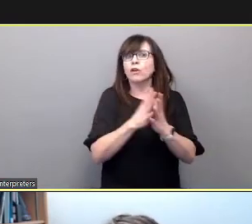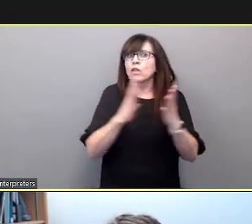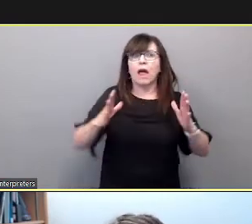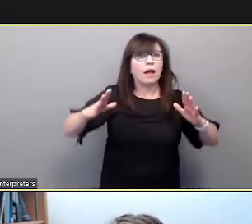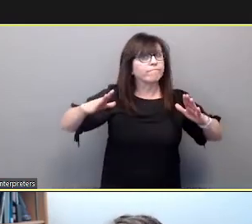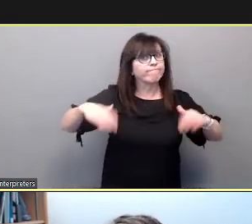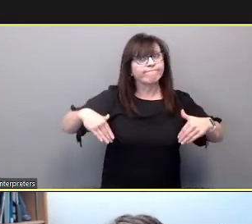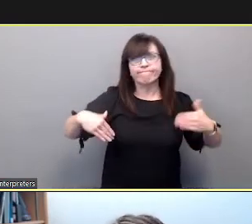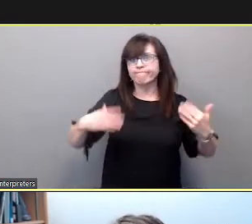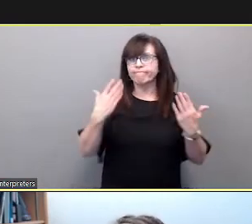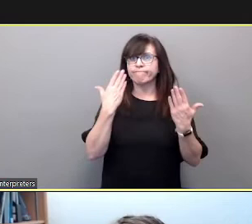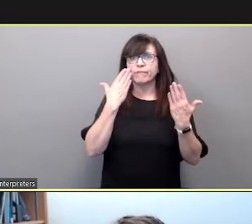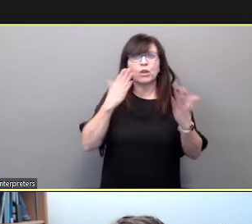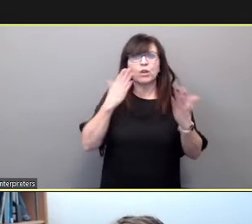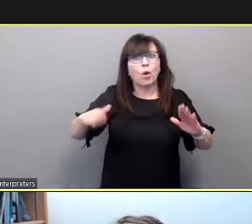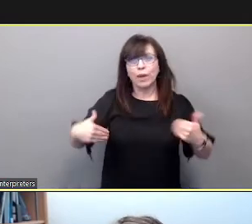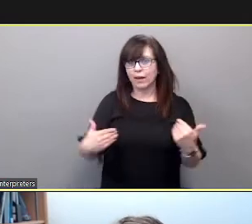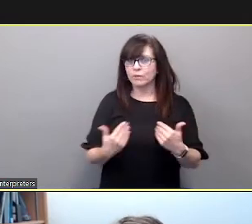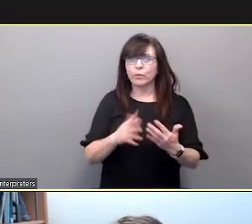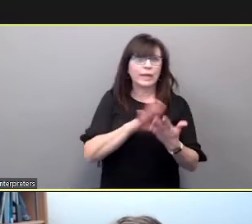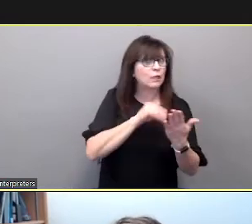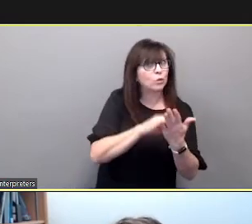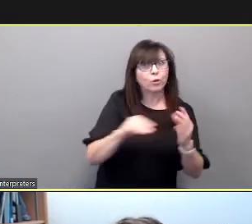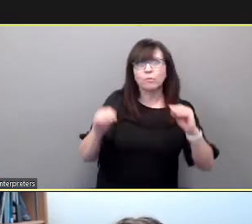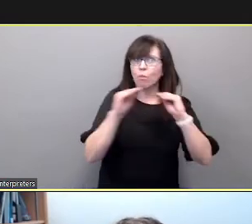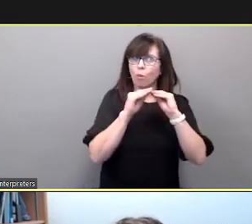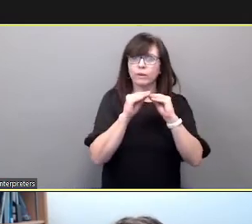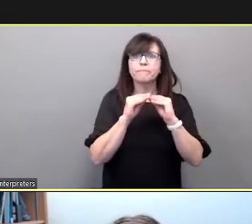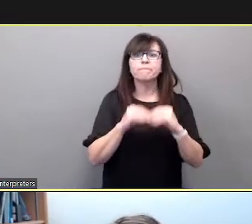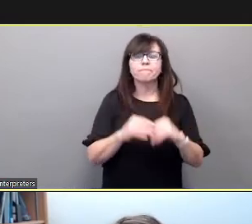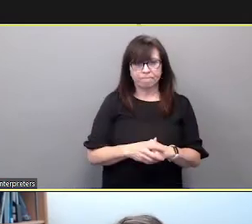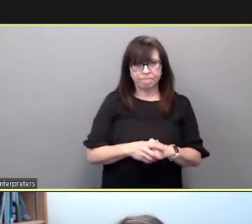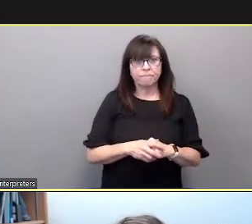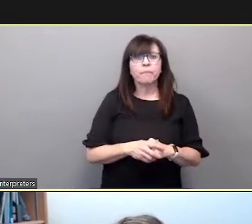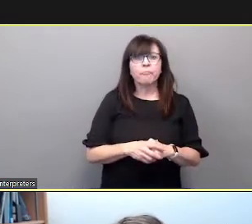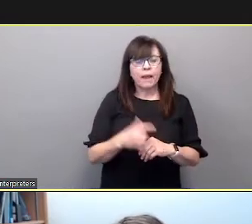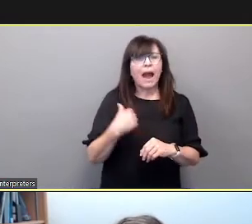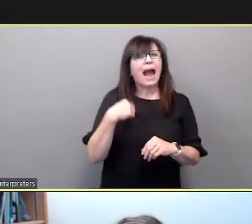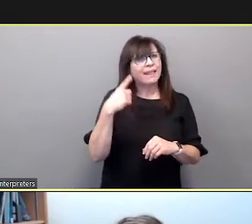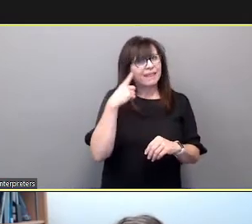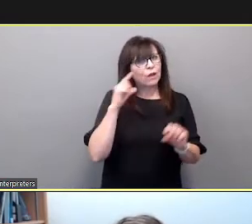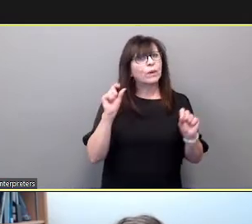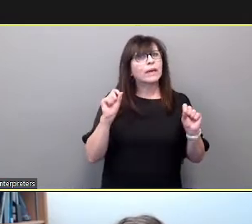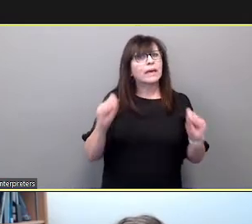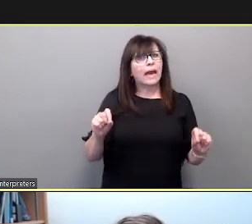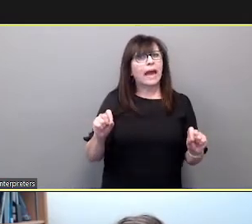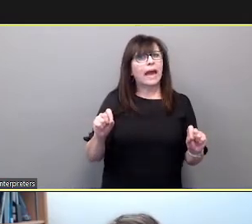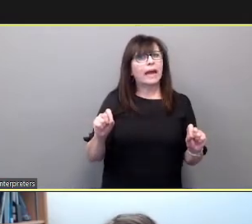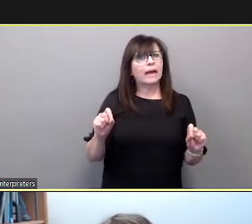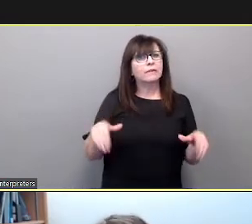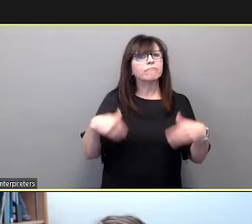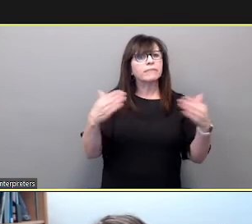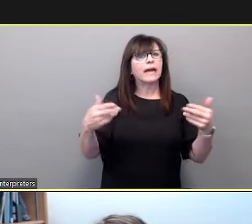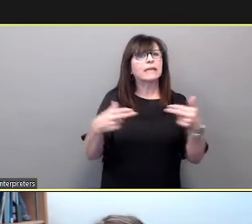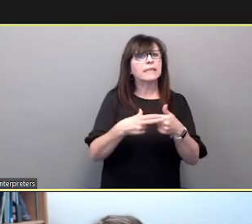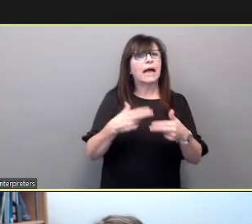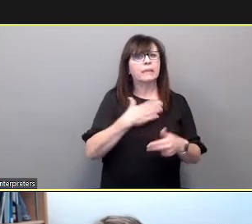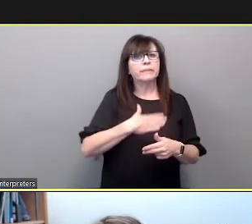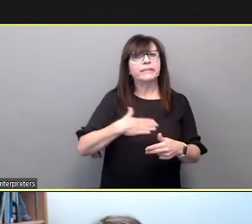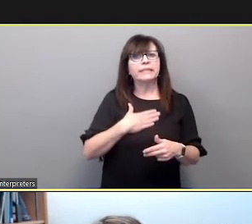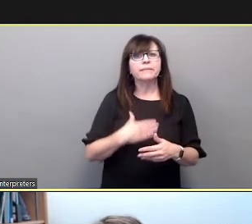to learn about this. I think we can go to the next slide.